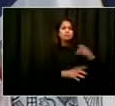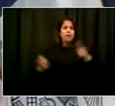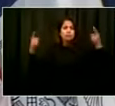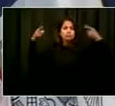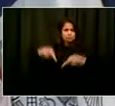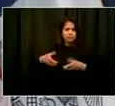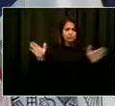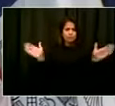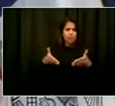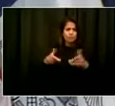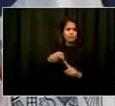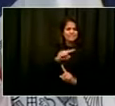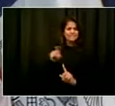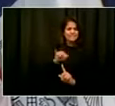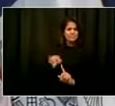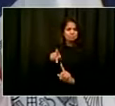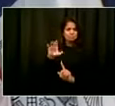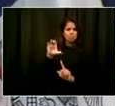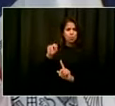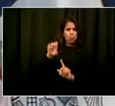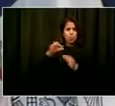accurate basis. Go ahead.